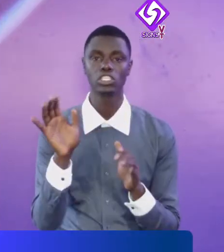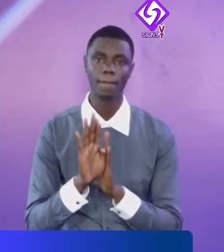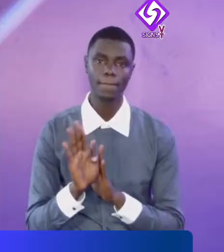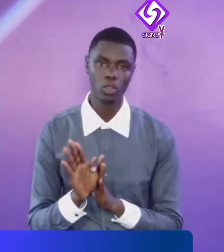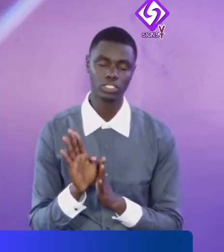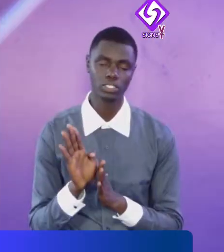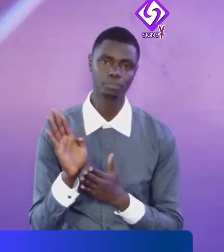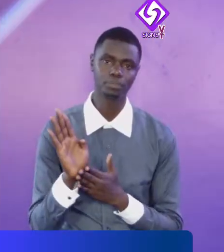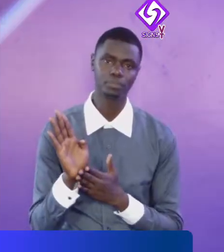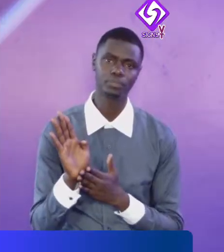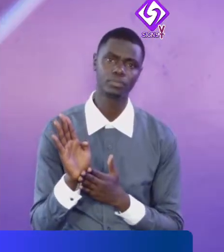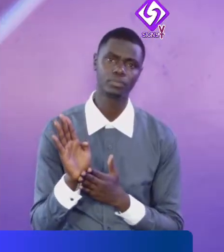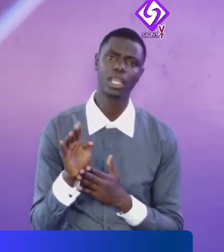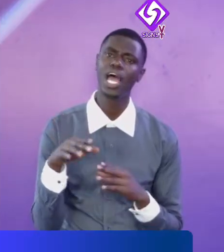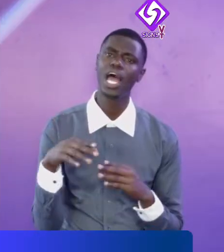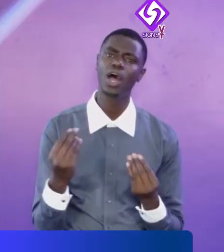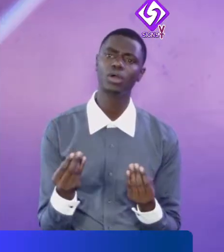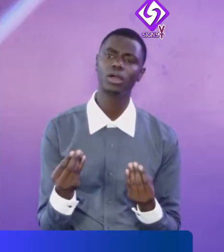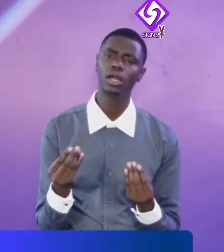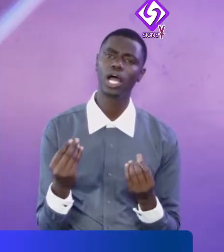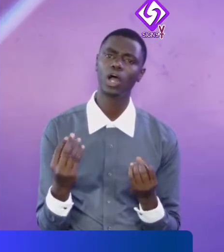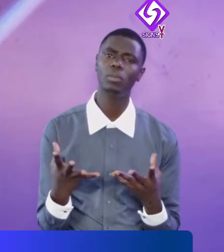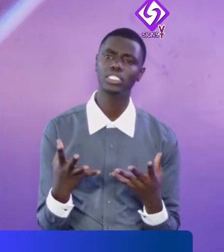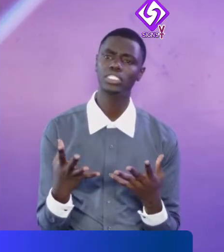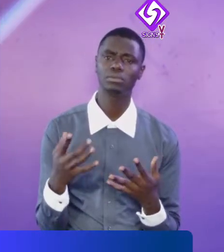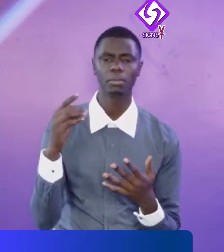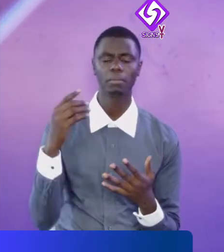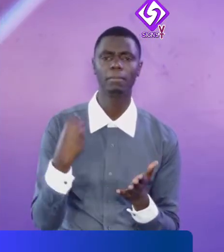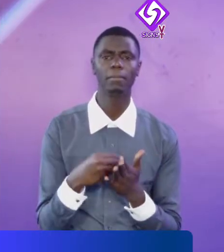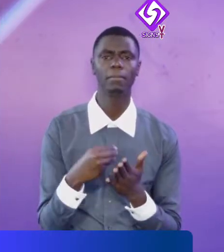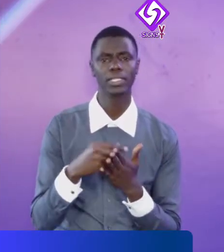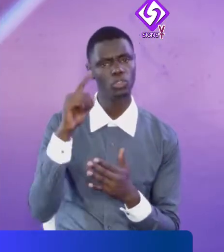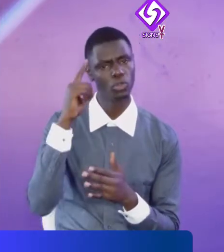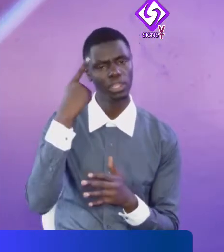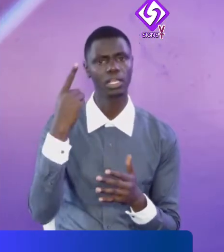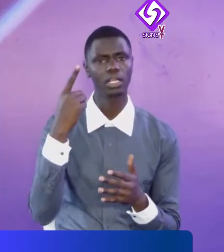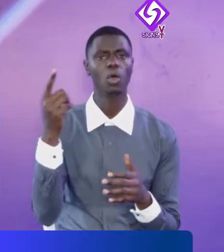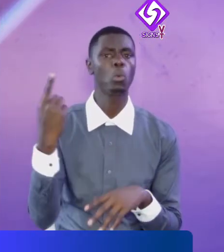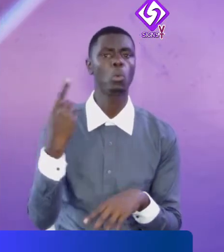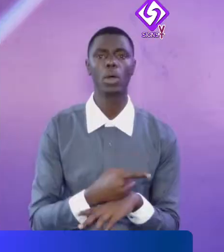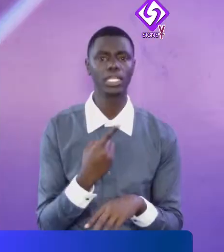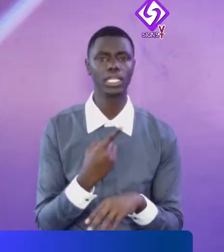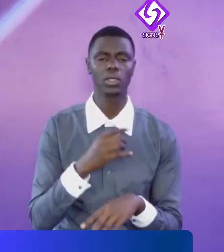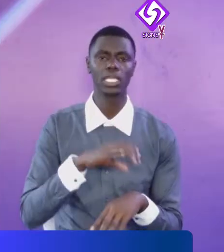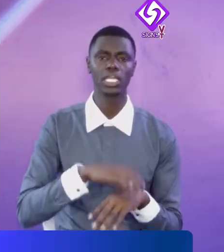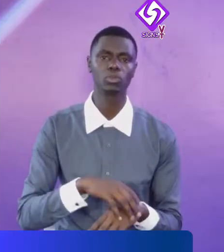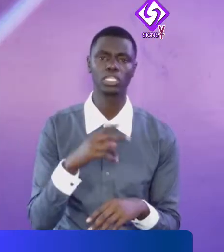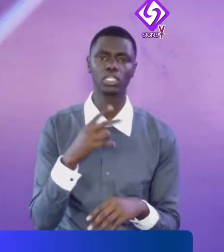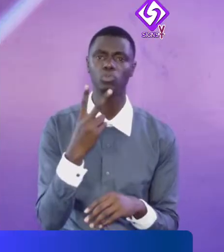country. How do you deploy? How much money do you think they have deployed per day to get 4,000 voters